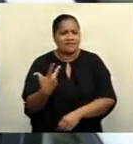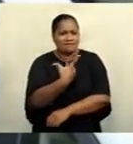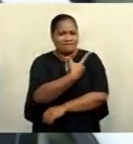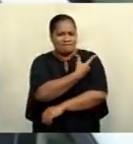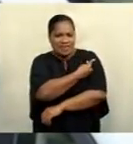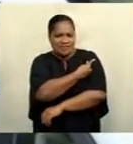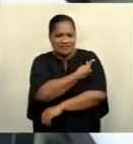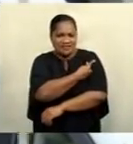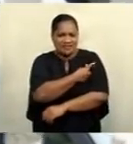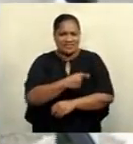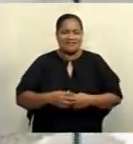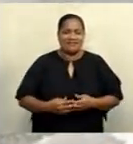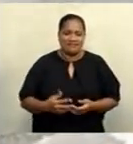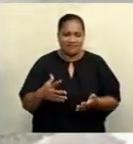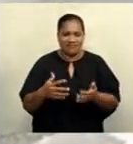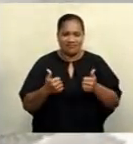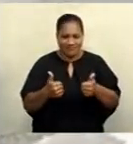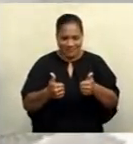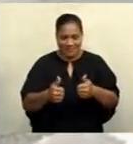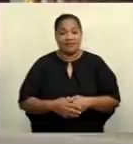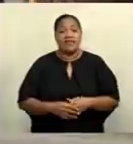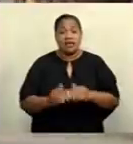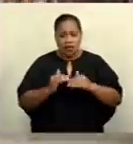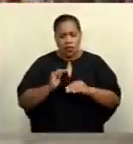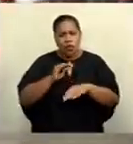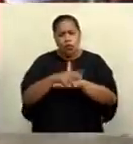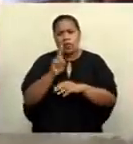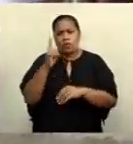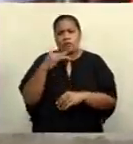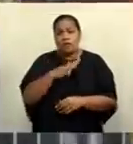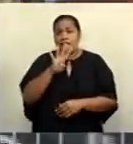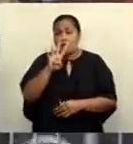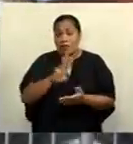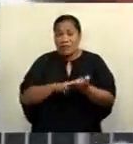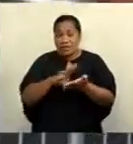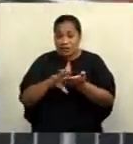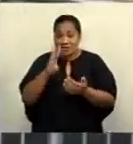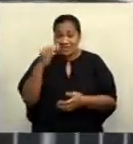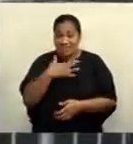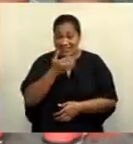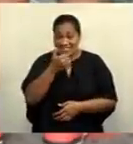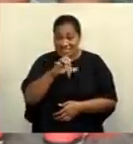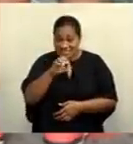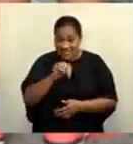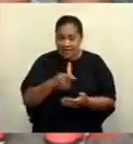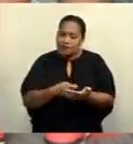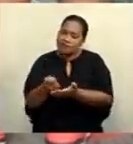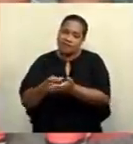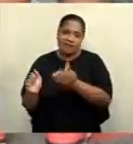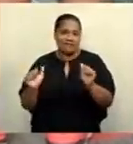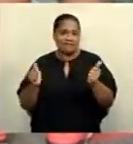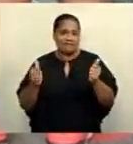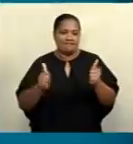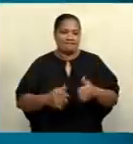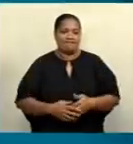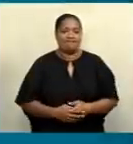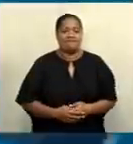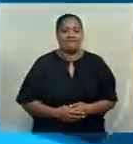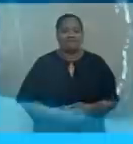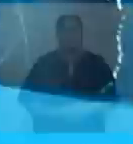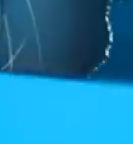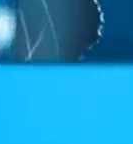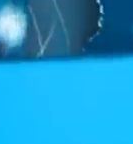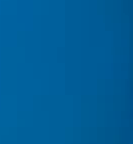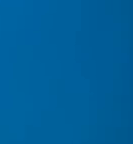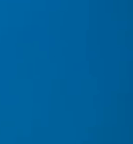effectiveness. And over $104 million unemployment benefits paid out. From the